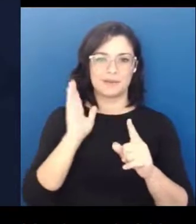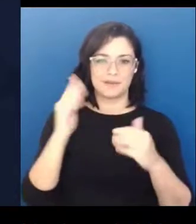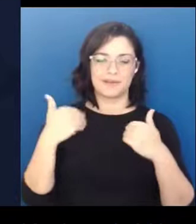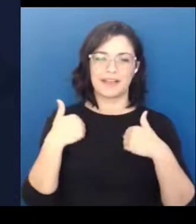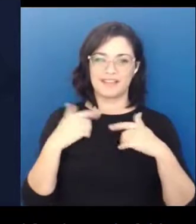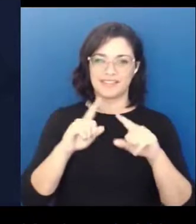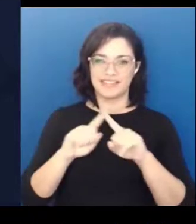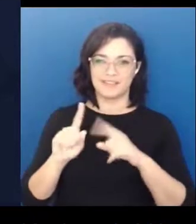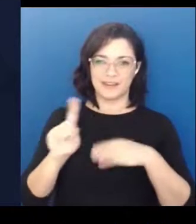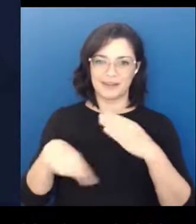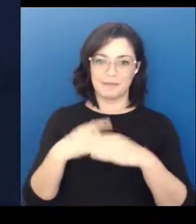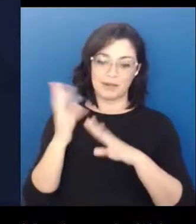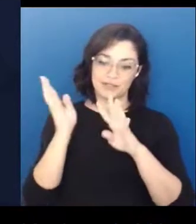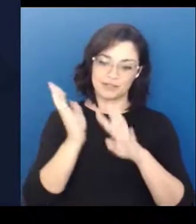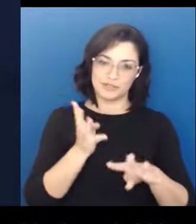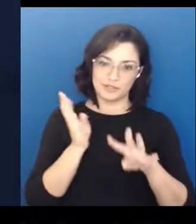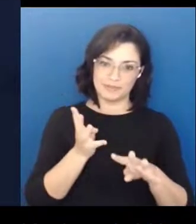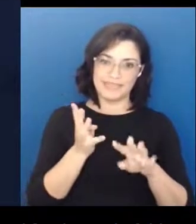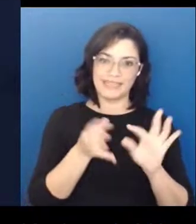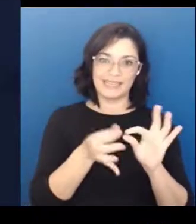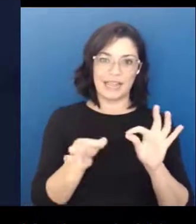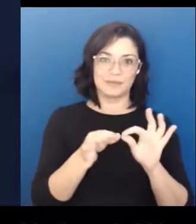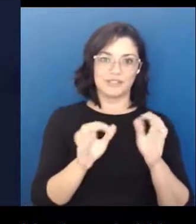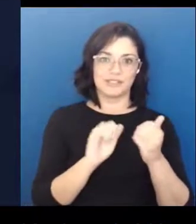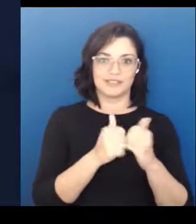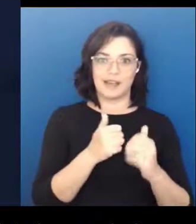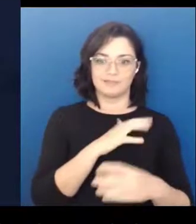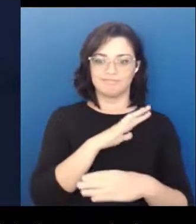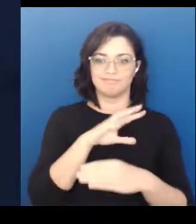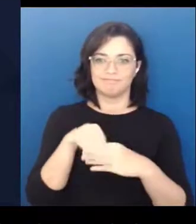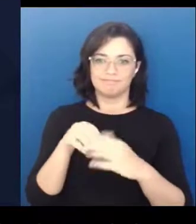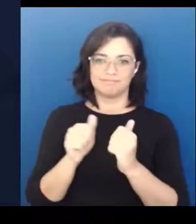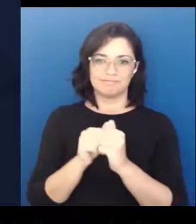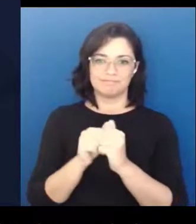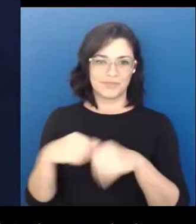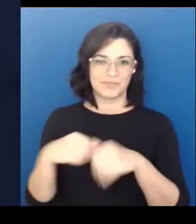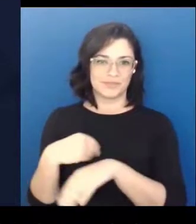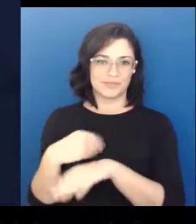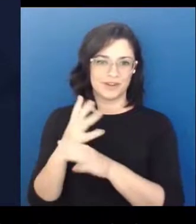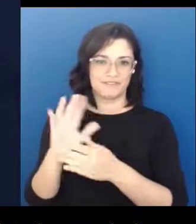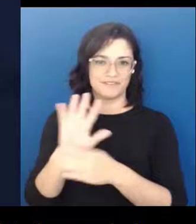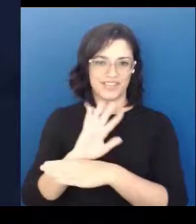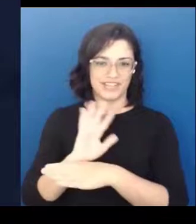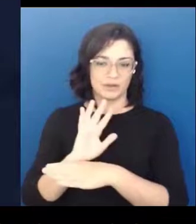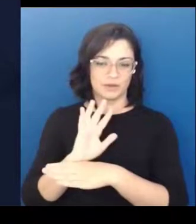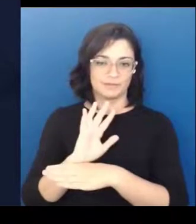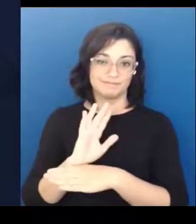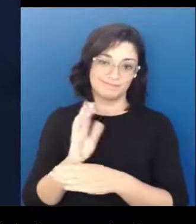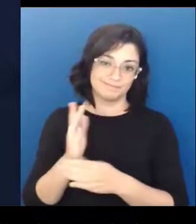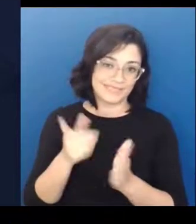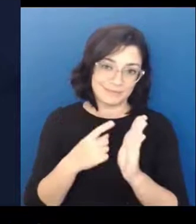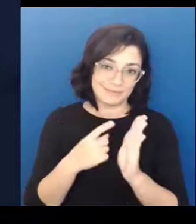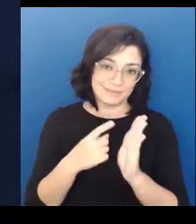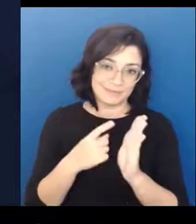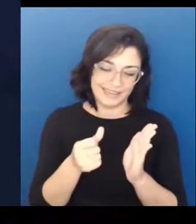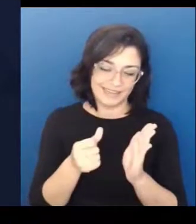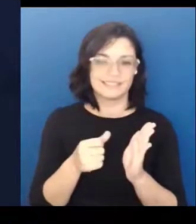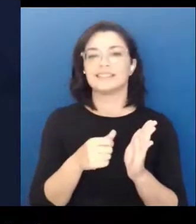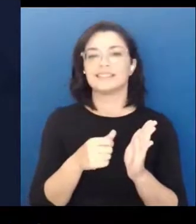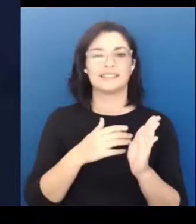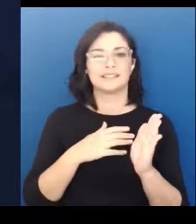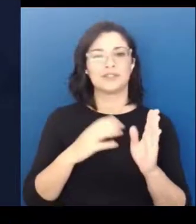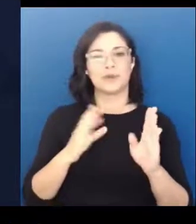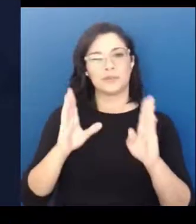integrate into them. So stay tuned to our social media or our newsletter for more information. Of